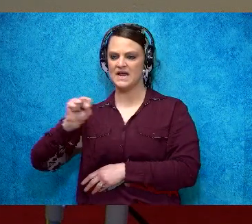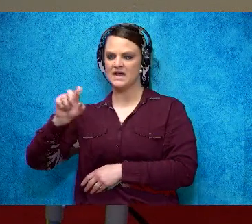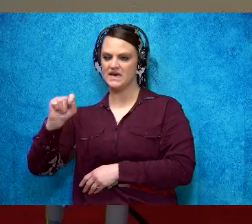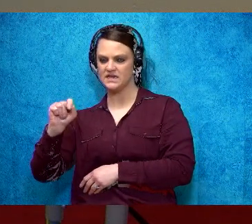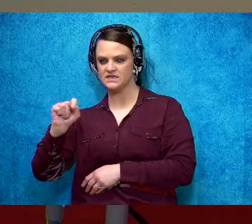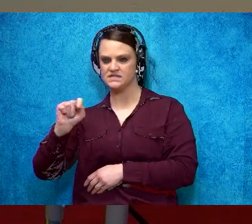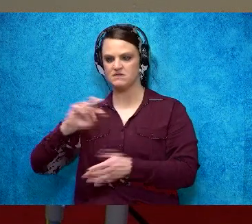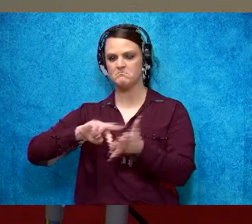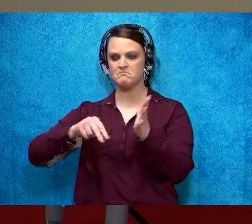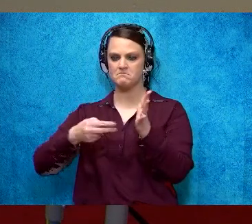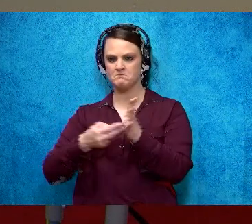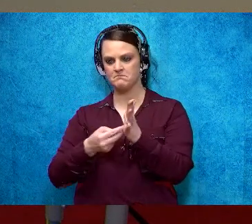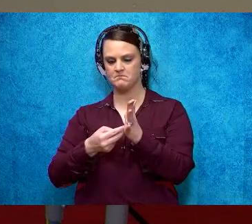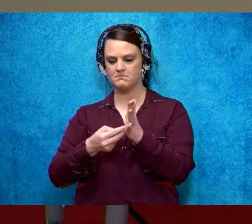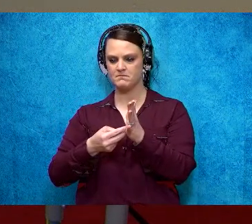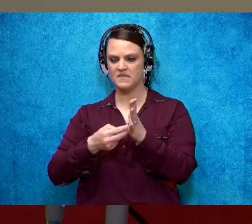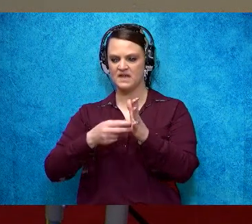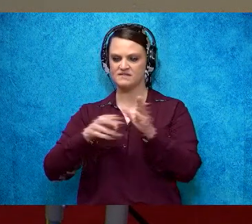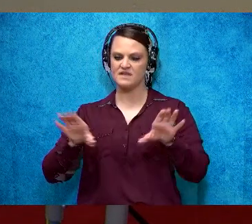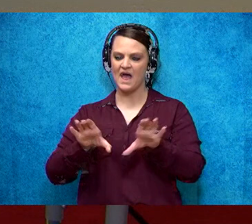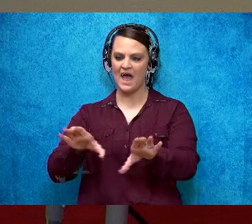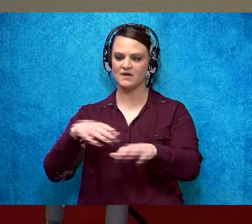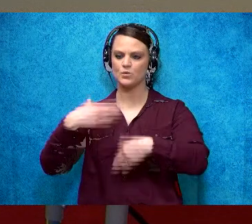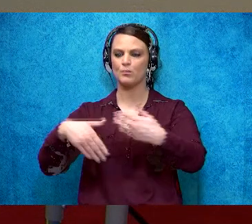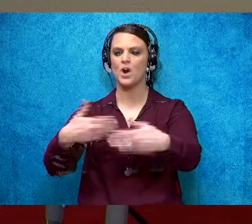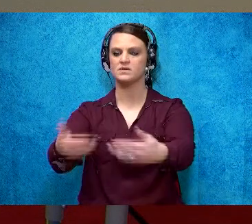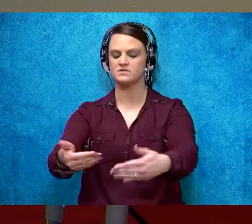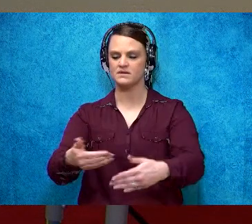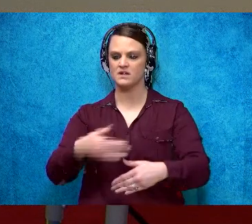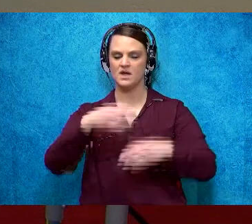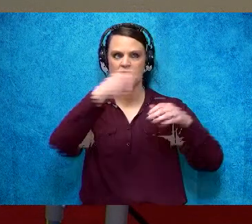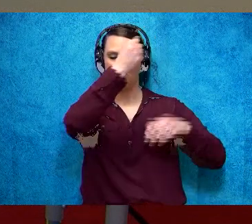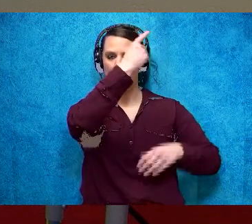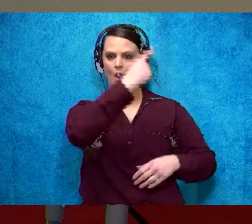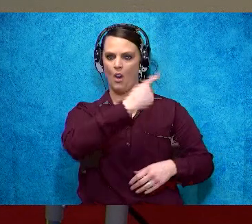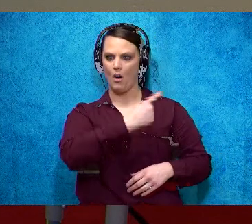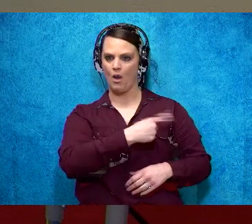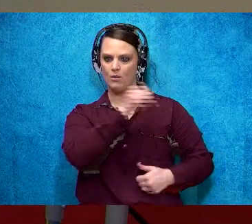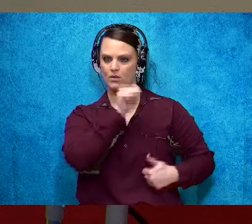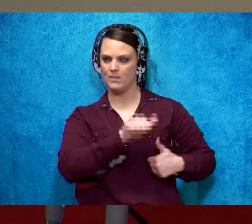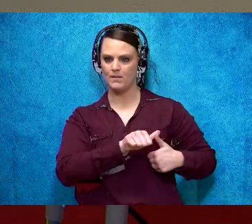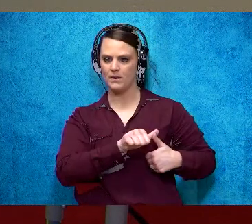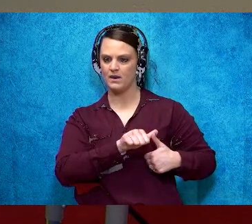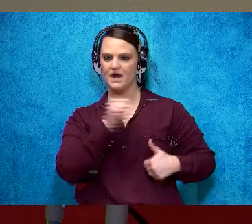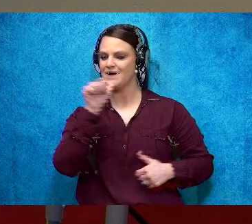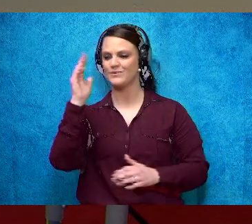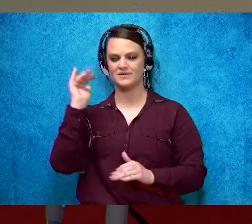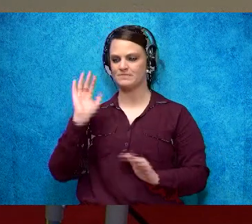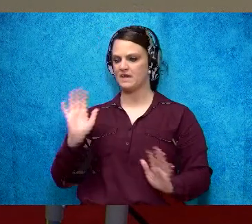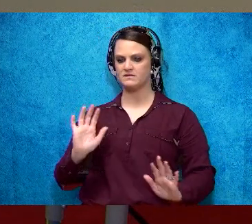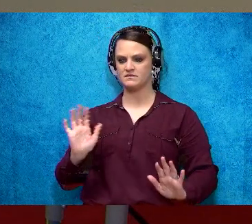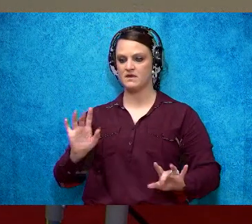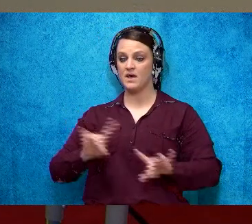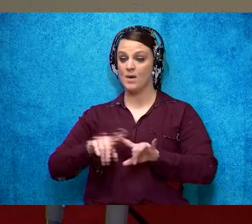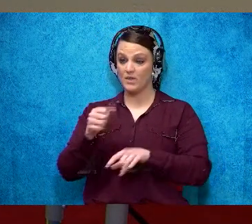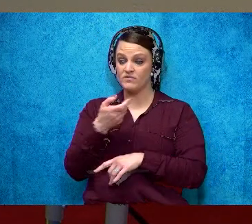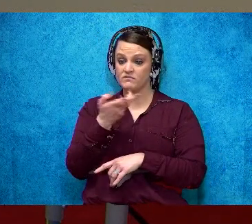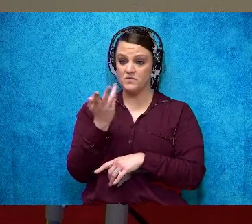Meant, act or process of. Now, you're not going to have to remember all these. Don't expect you to, but we are going to work with a few of them.